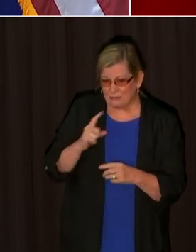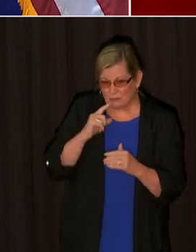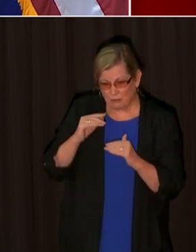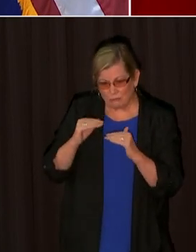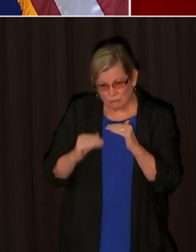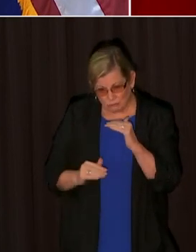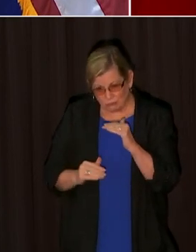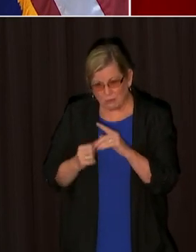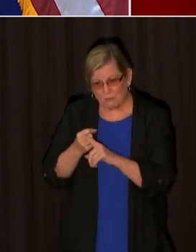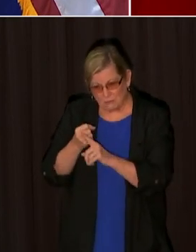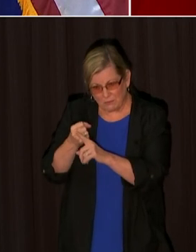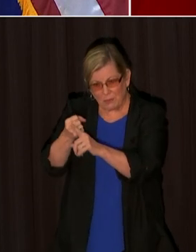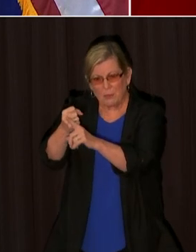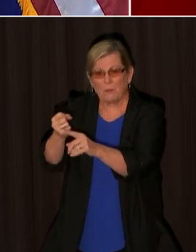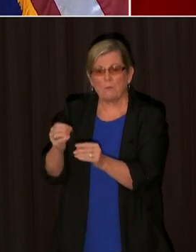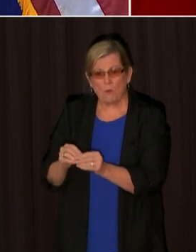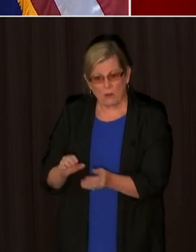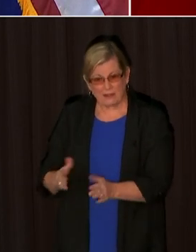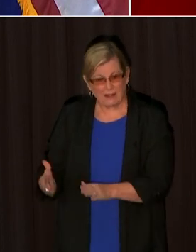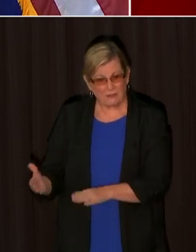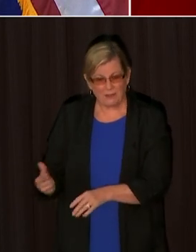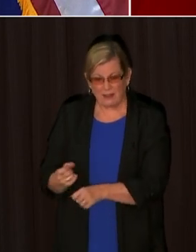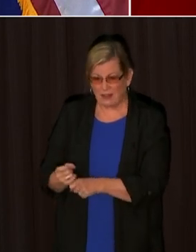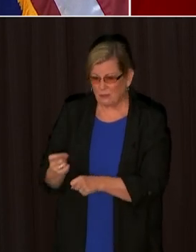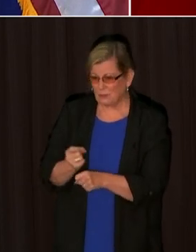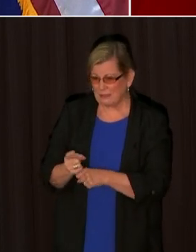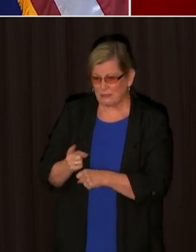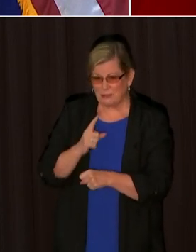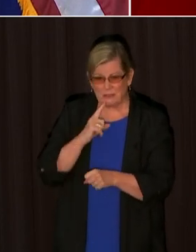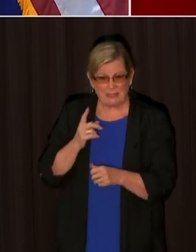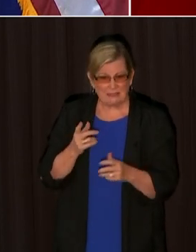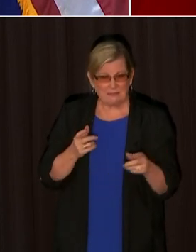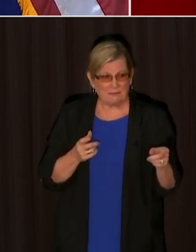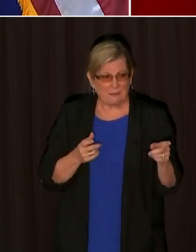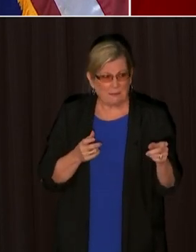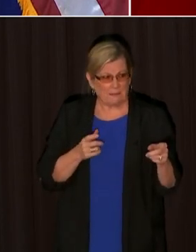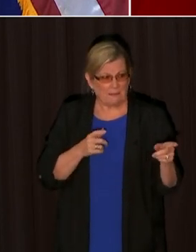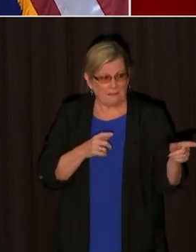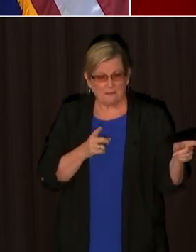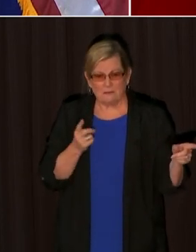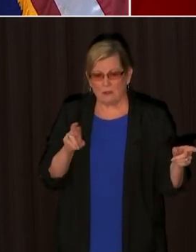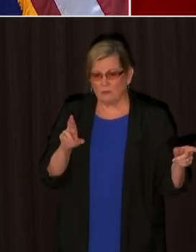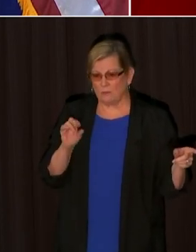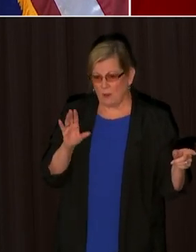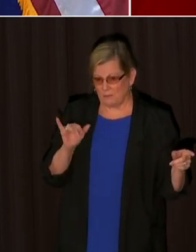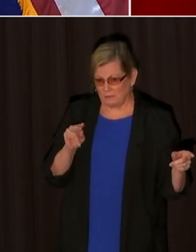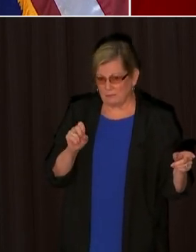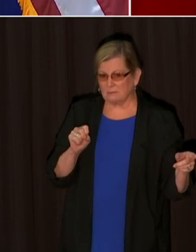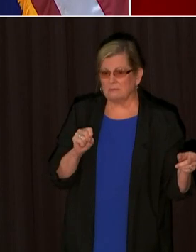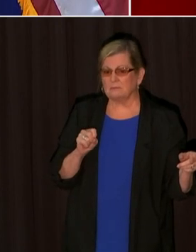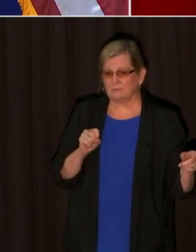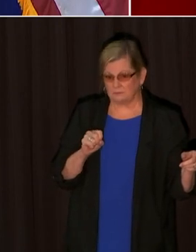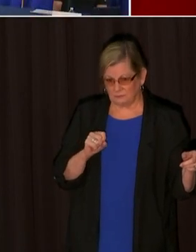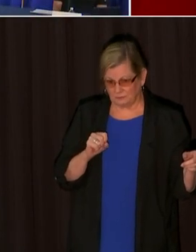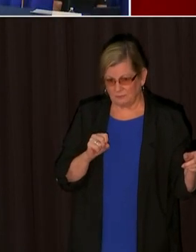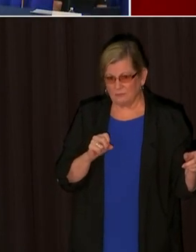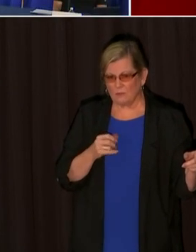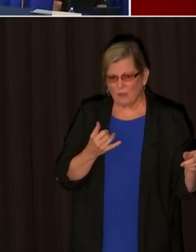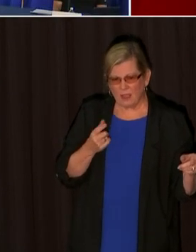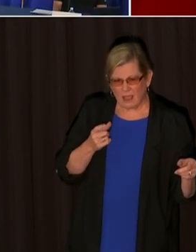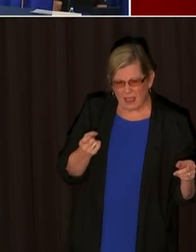And unfortunately, that has not changed. Mark, you mentioned, you asked a question about whether it was local